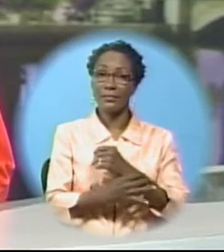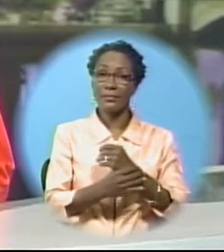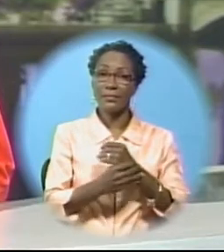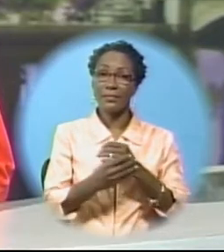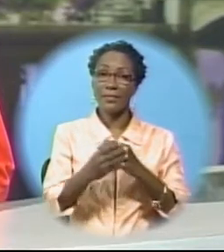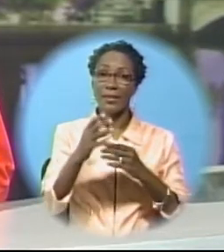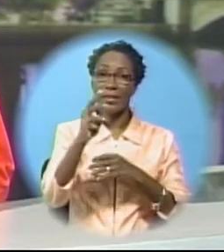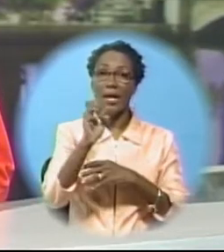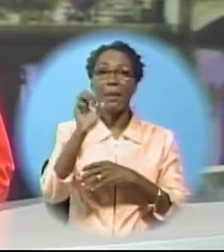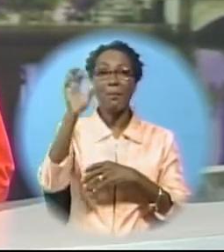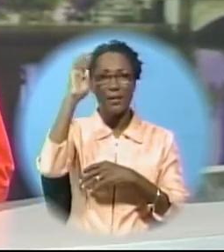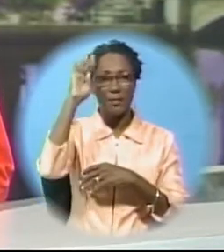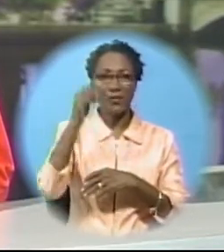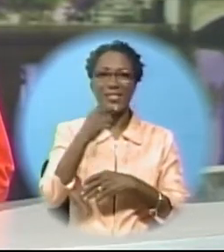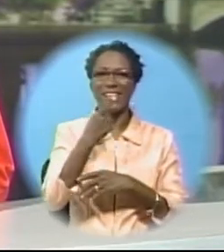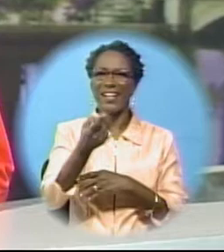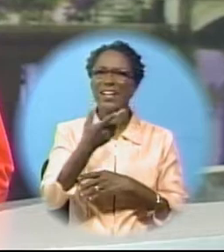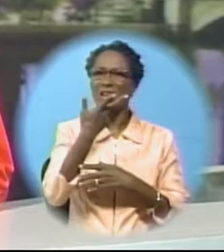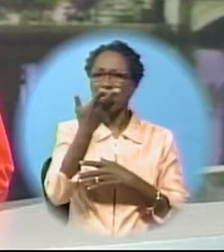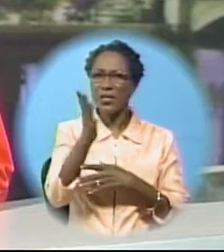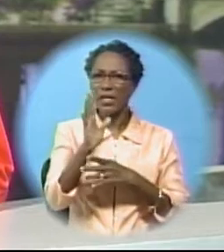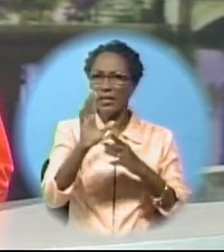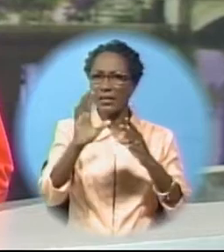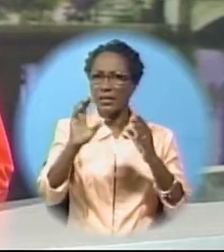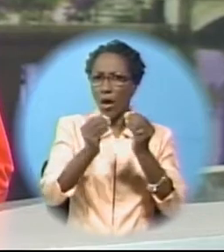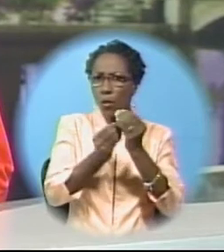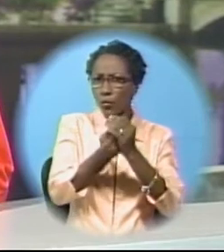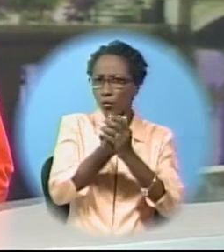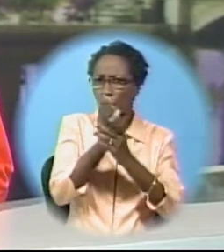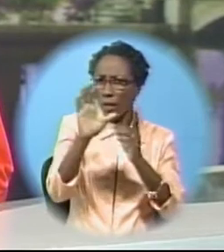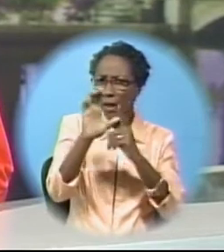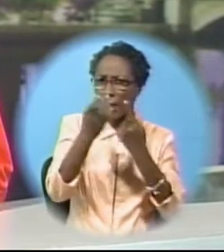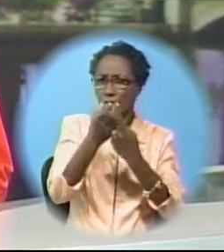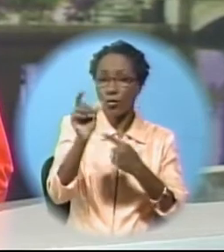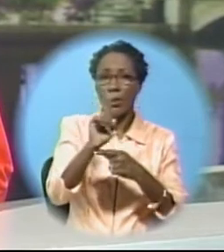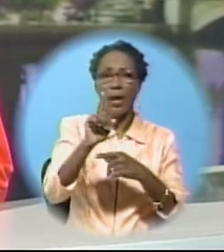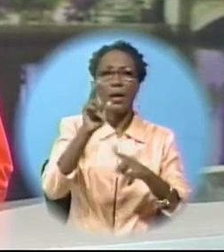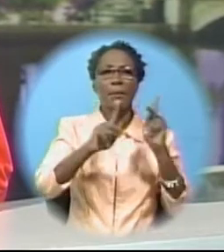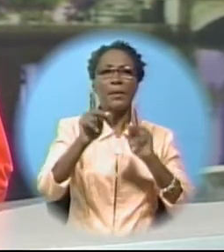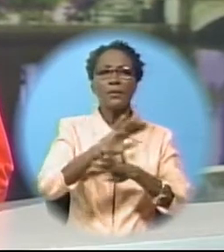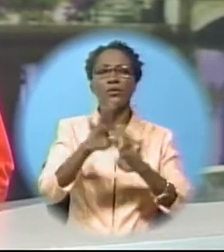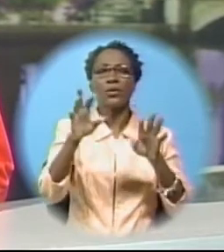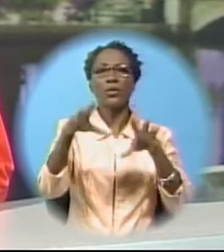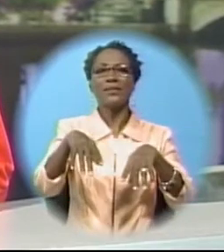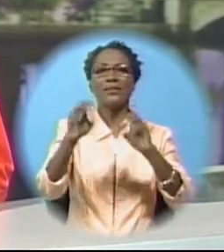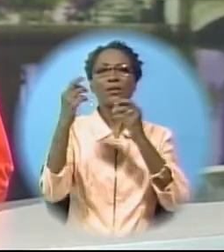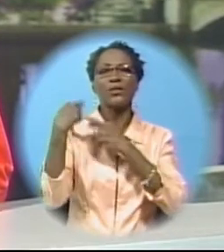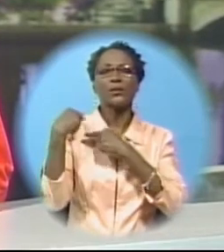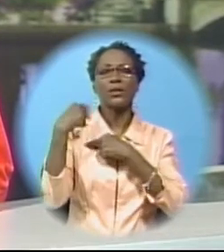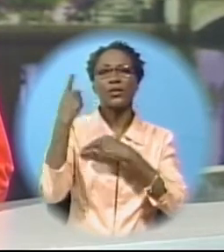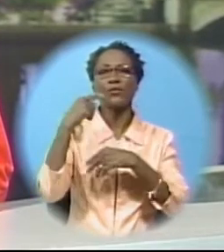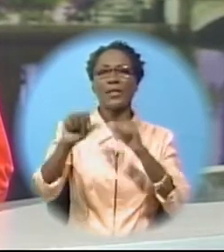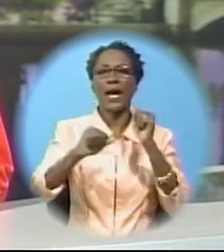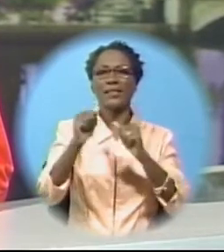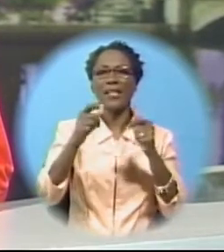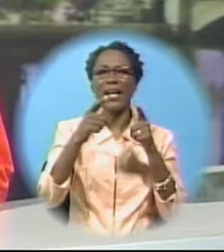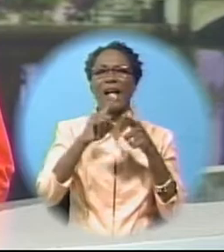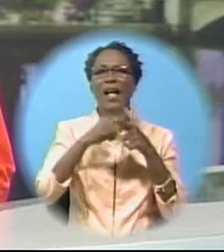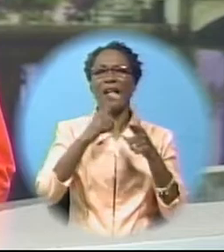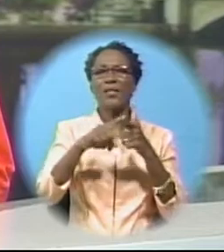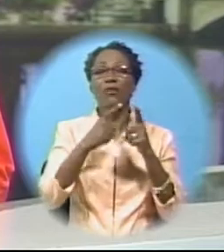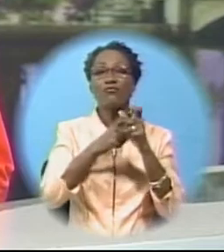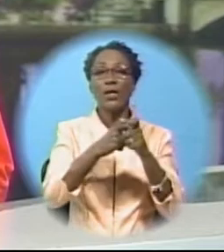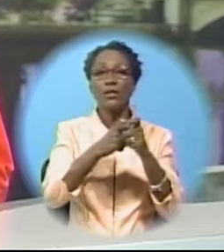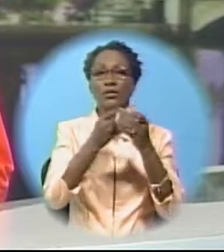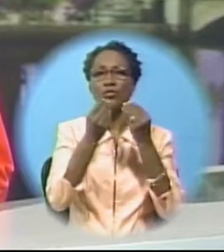Mr. Brathwaite says there is a creeping culture where people do not take responsibility for their actions and then run to the media to have their